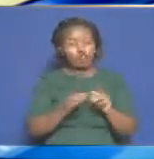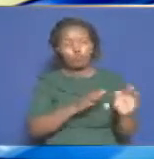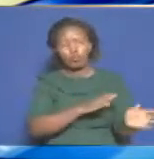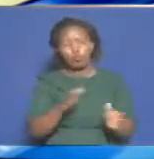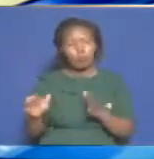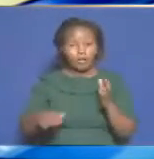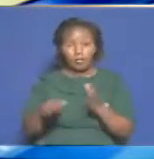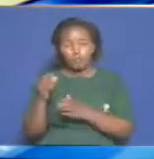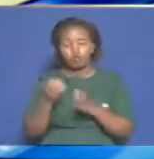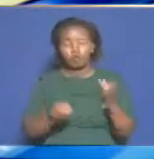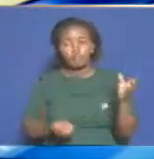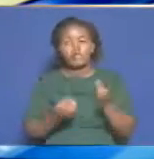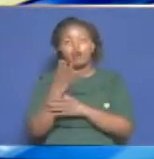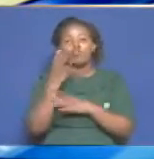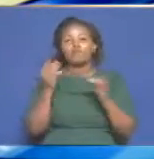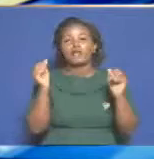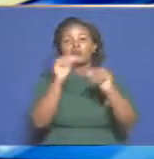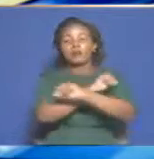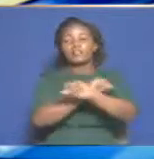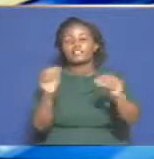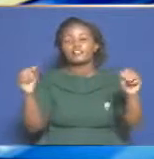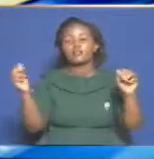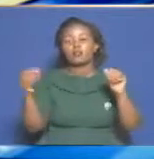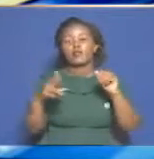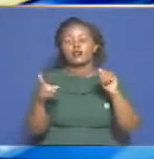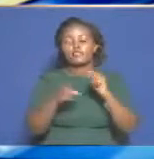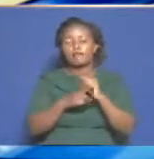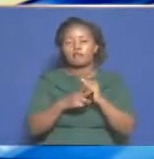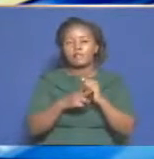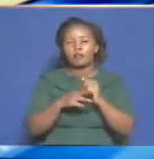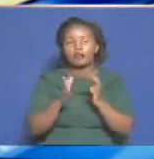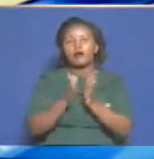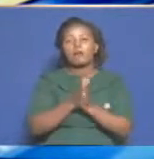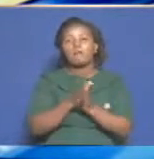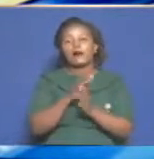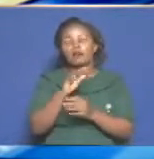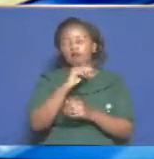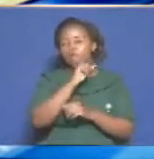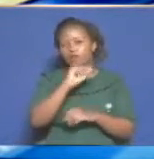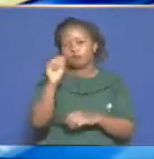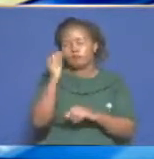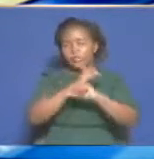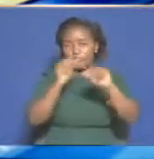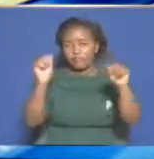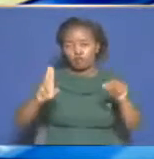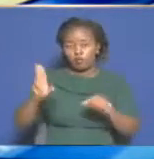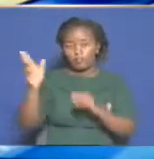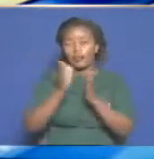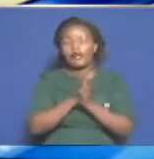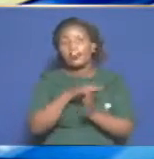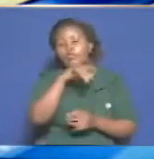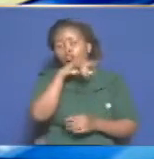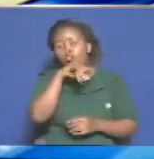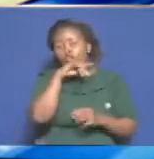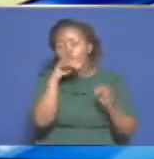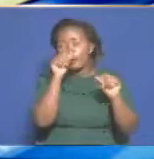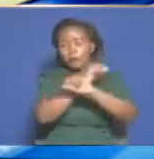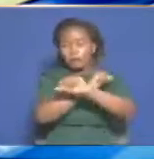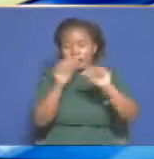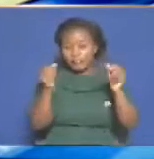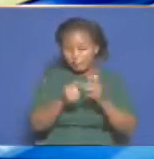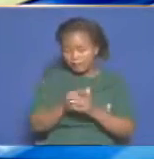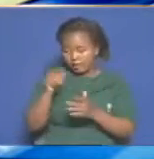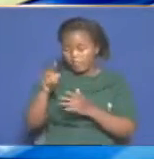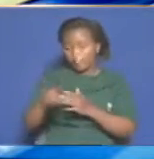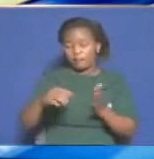by President Uhuru Kenyatta and his Ugandan counterpart, Yoweri Museveni. The dam is part of a peace initiative signed between Kenya